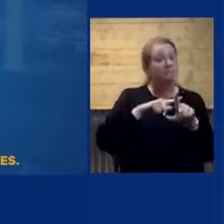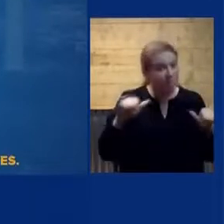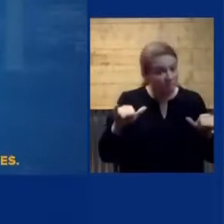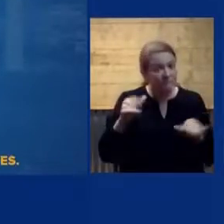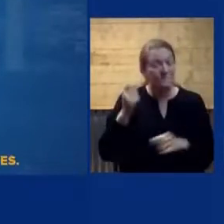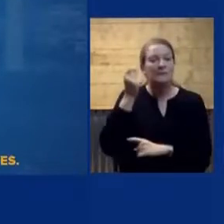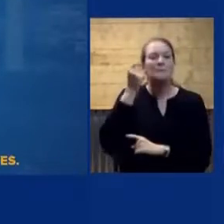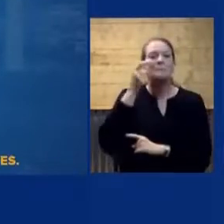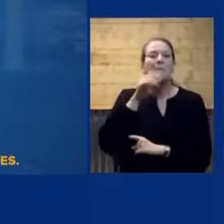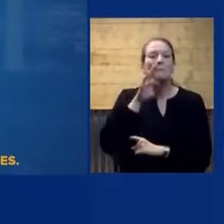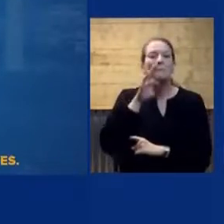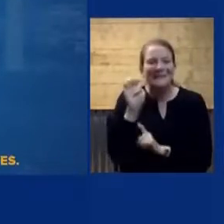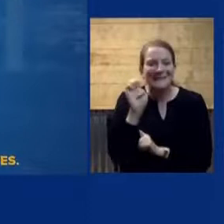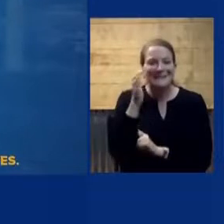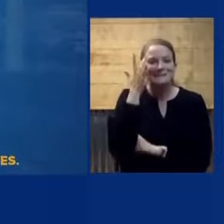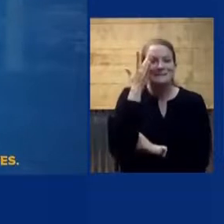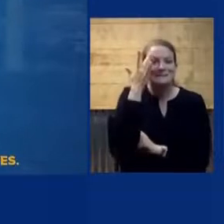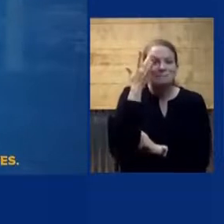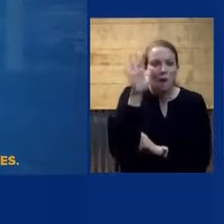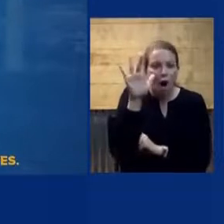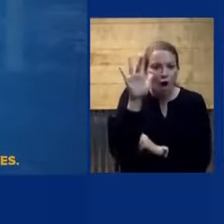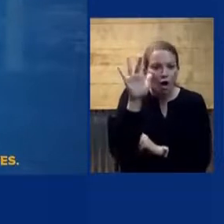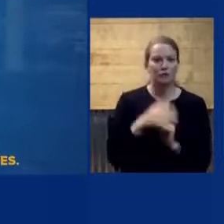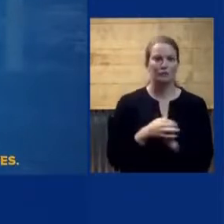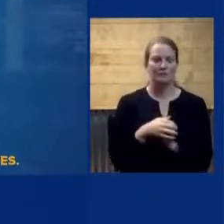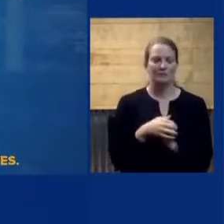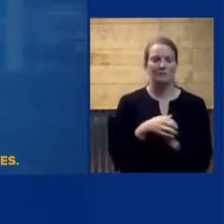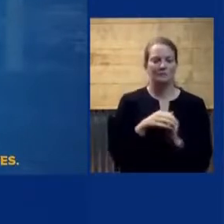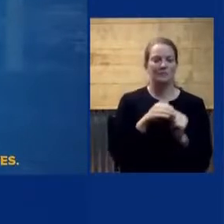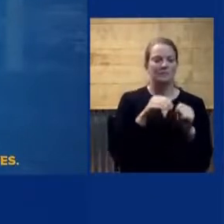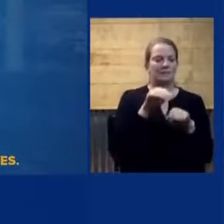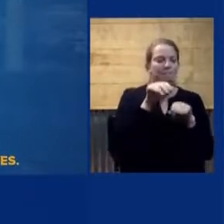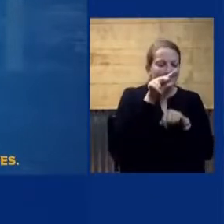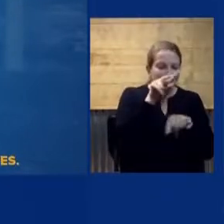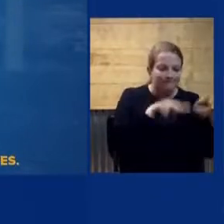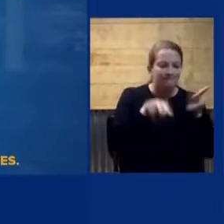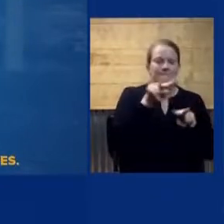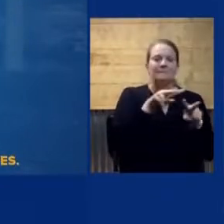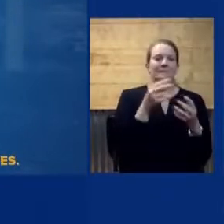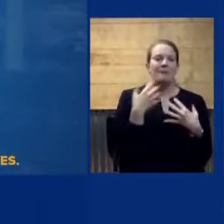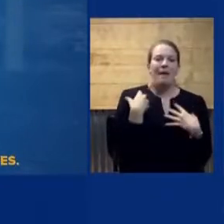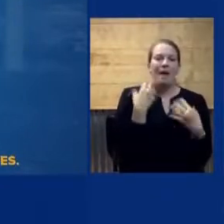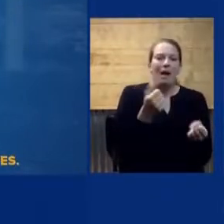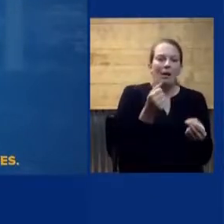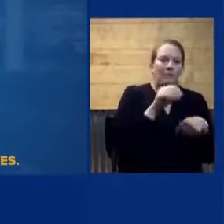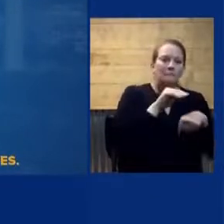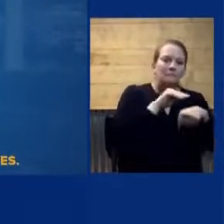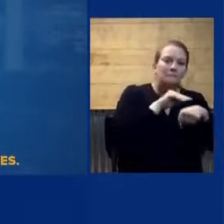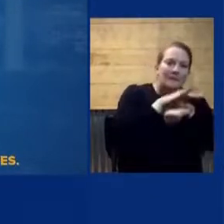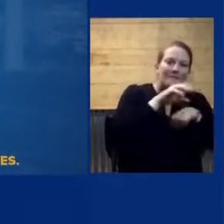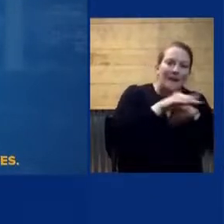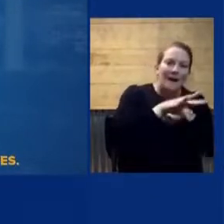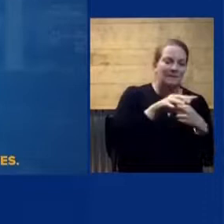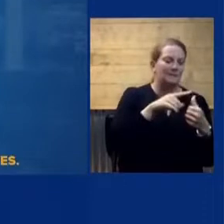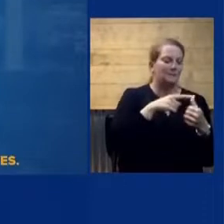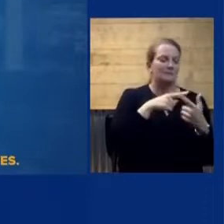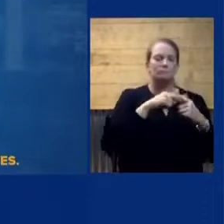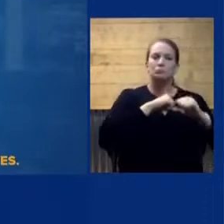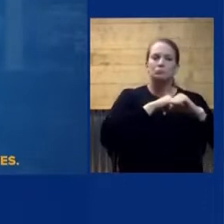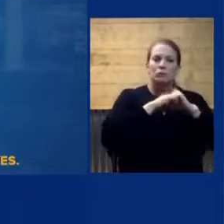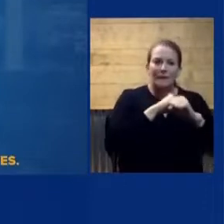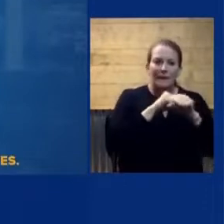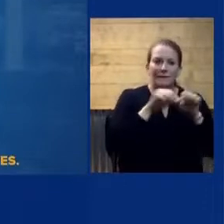it. Look at the health guidance. Make sure children are protected. Have